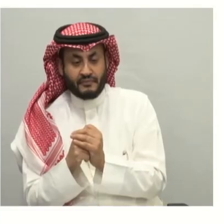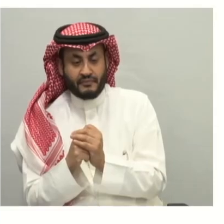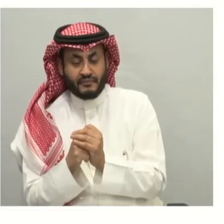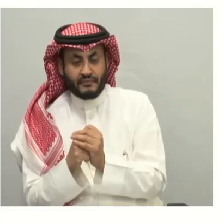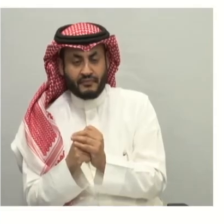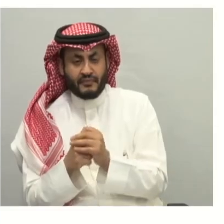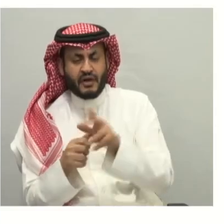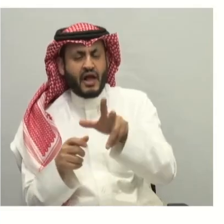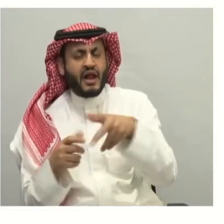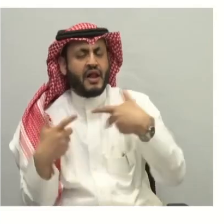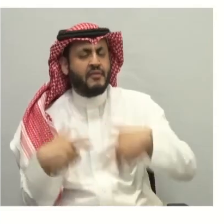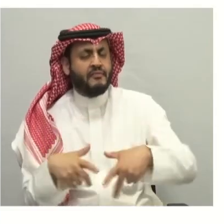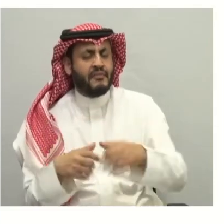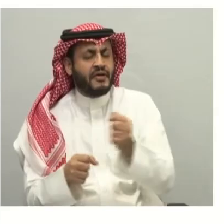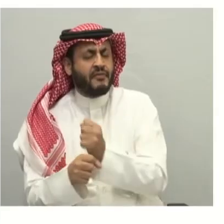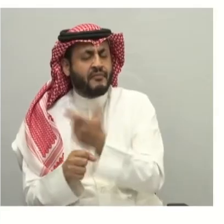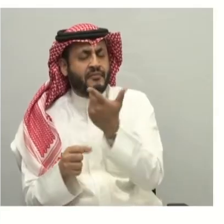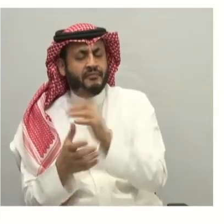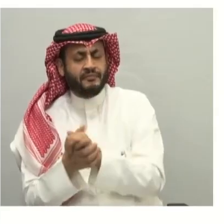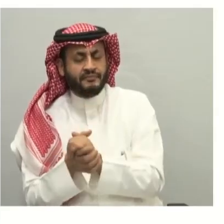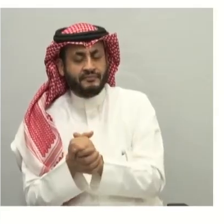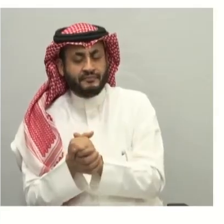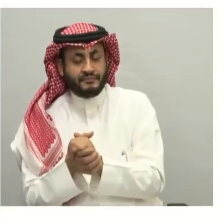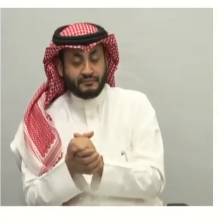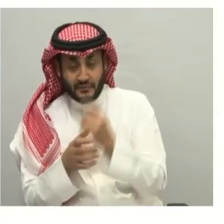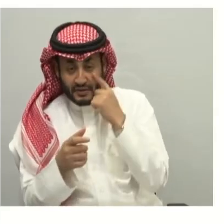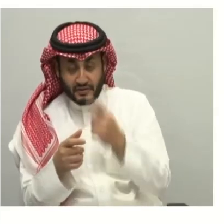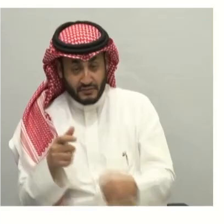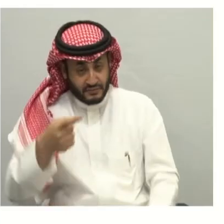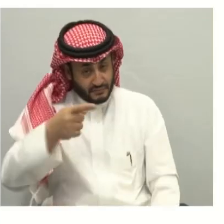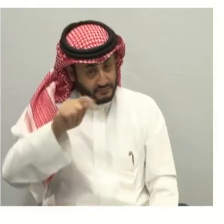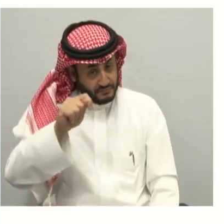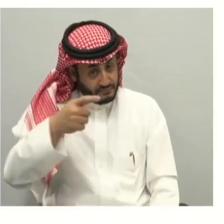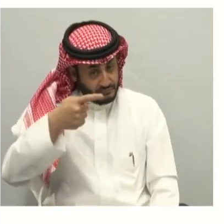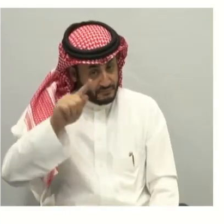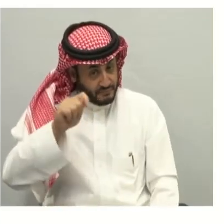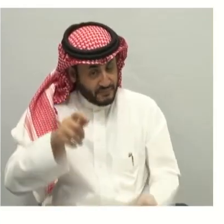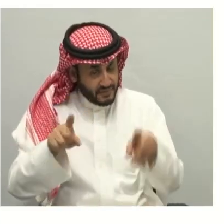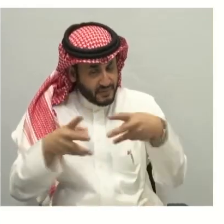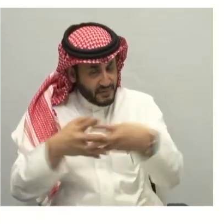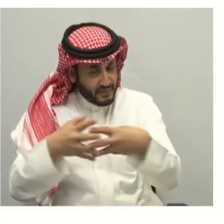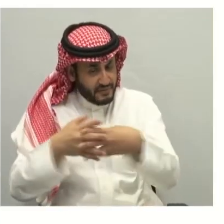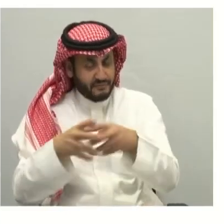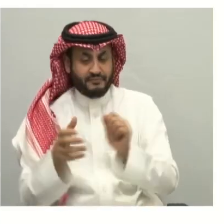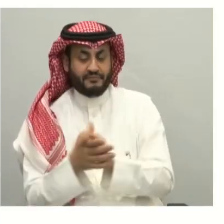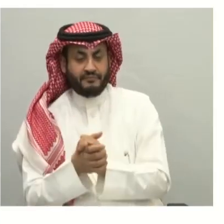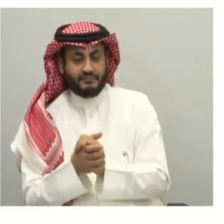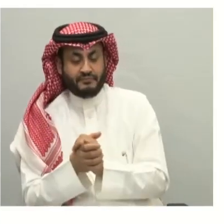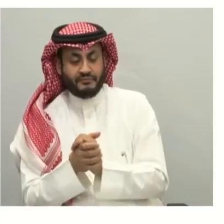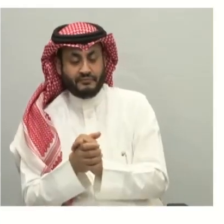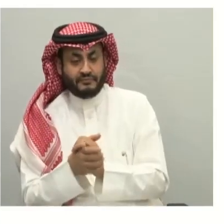What are you going to do? What are you going to do? Going to